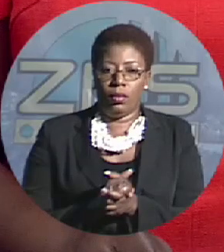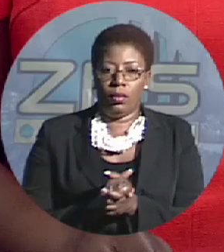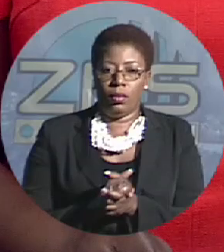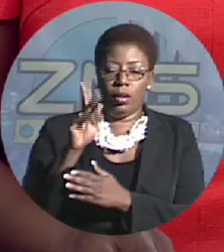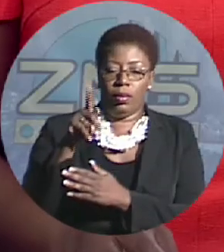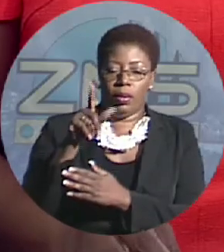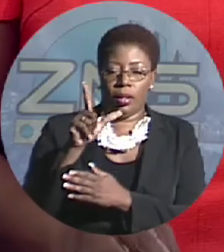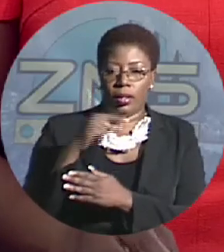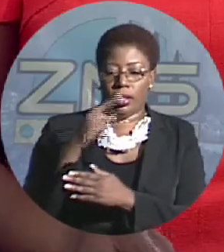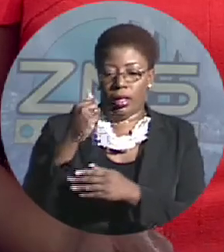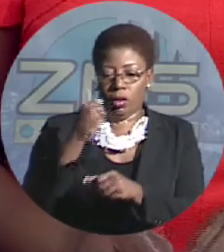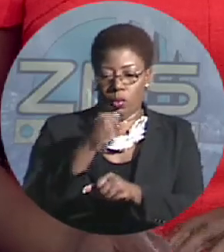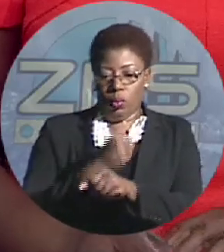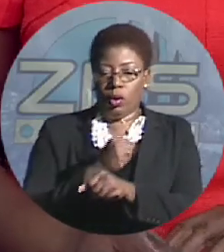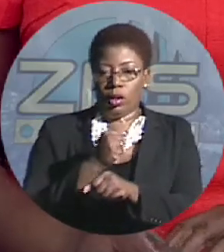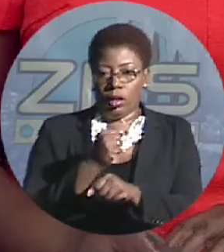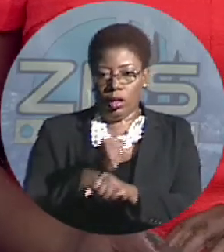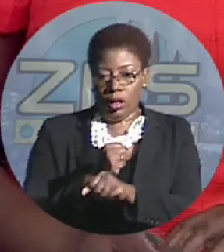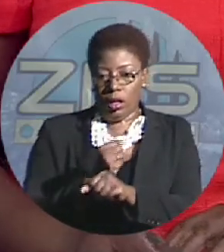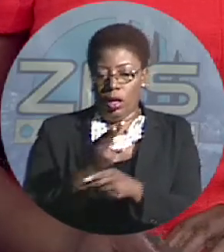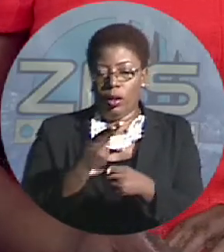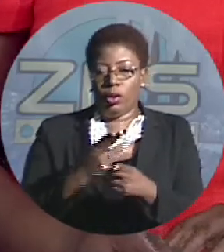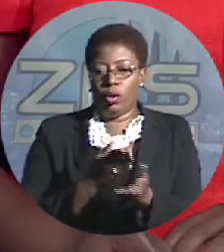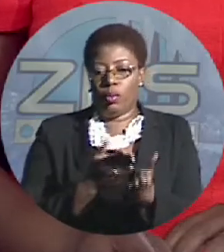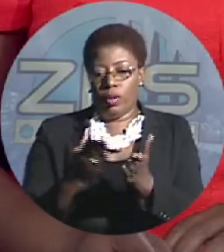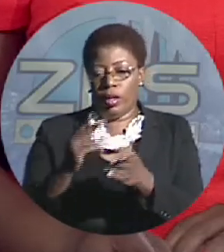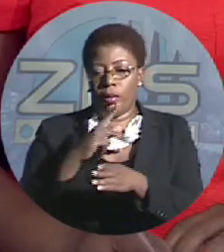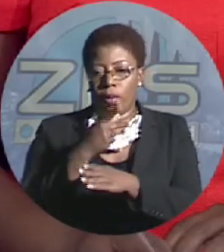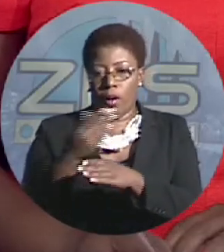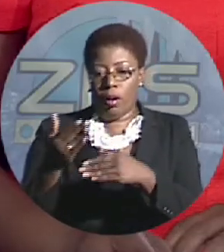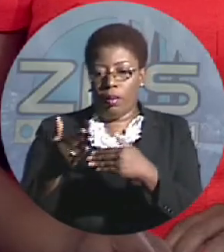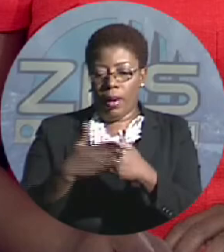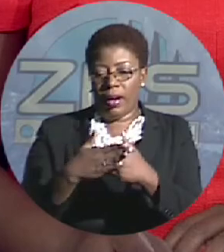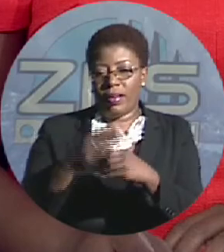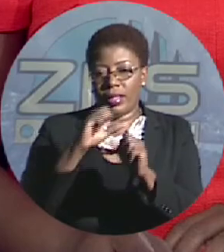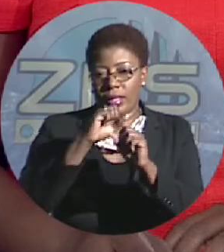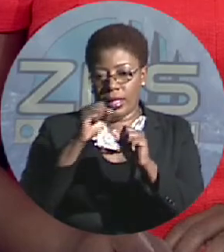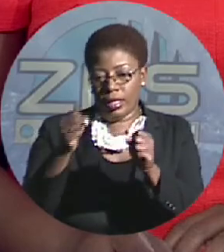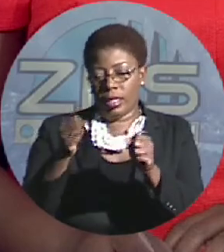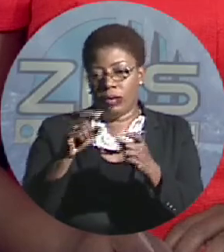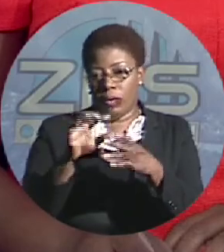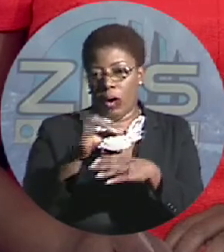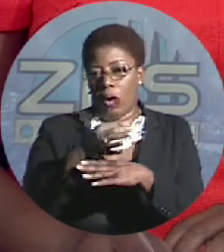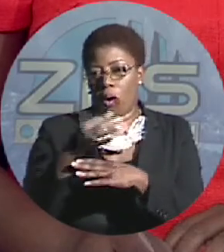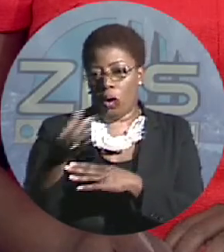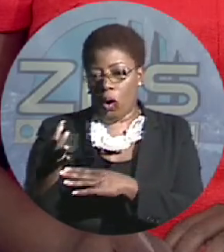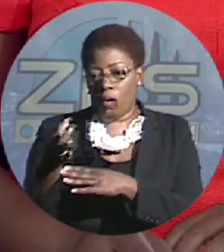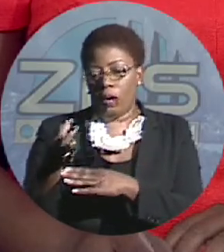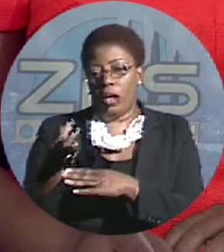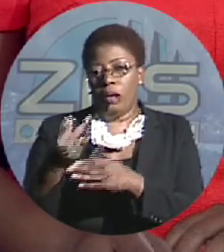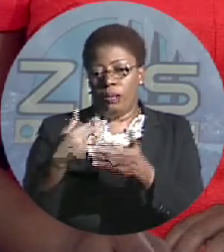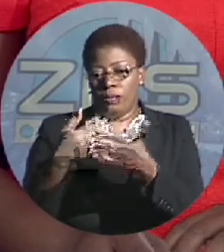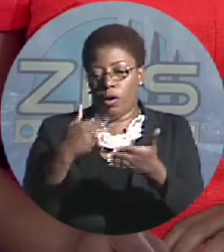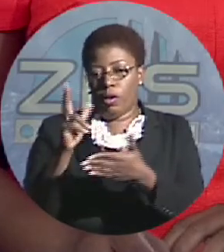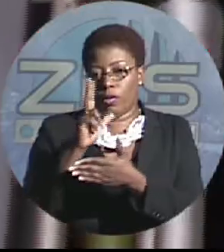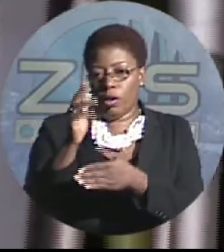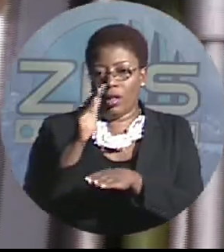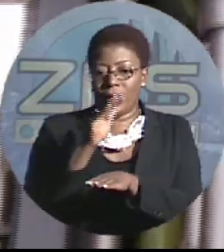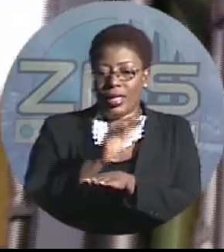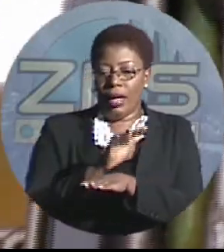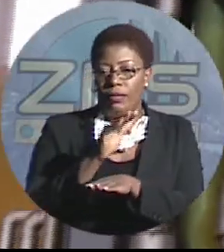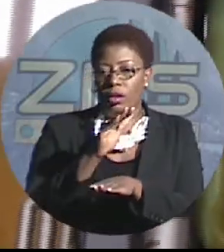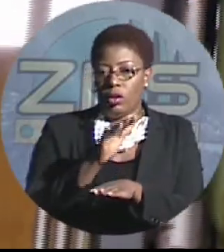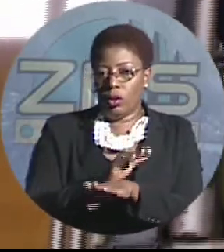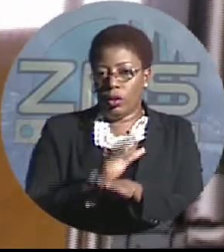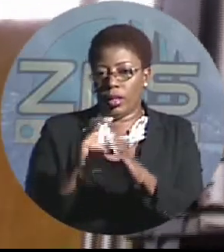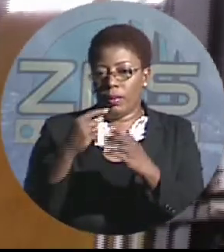B.P.L. says it's working to restore power after a system failure shut down power across New Providence just before 3 o'clock this afternoon. Now,